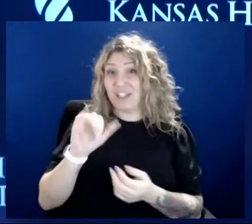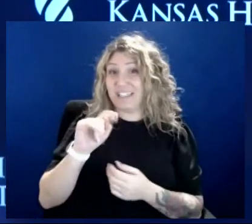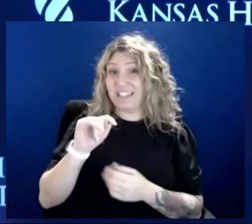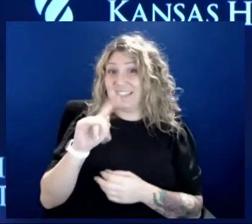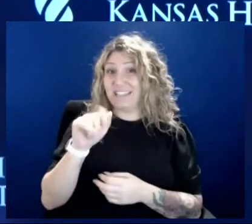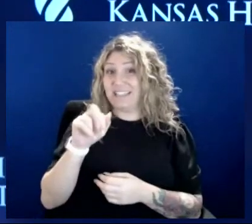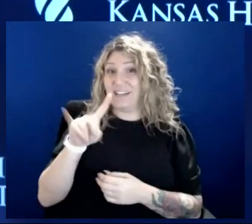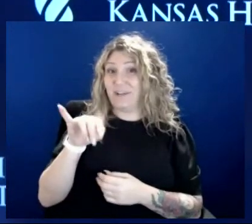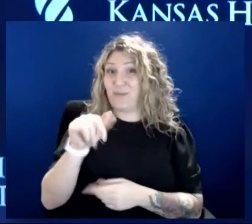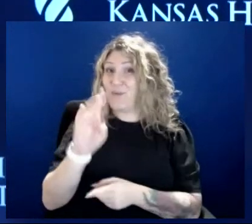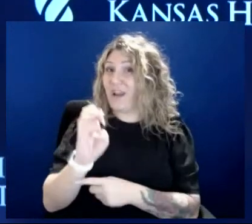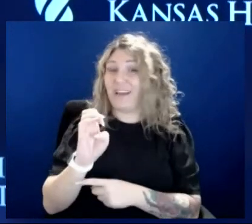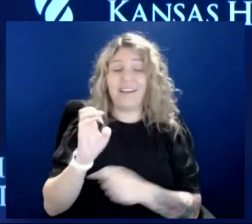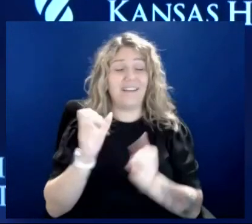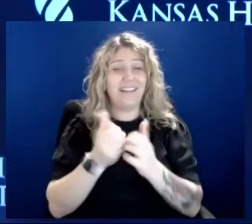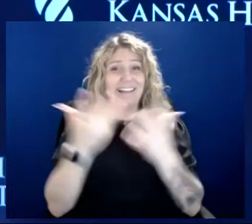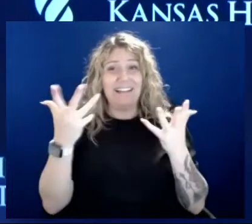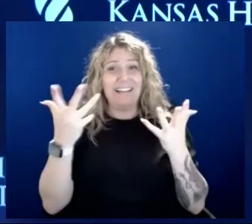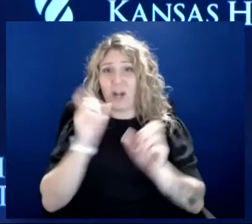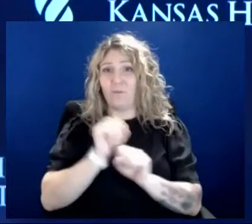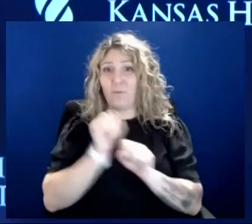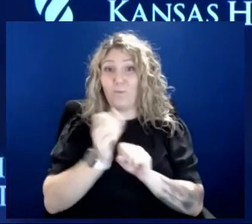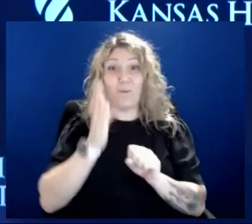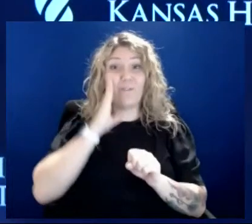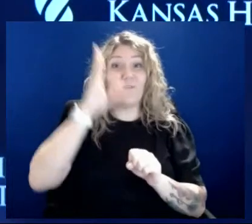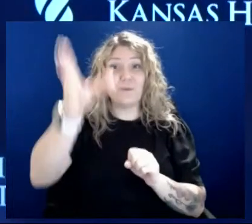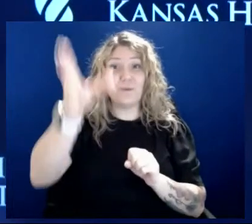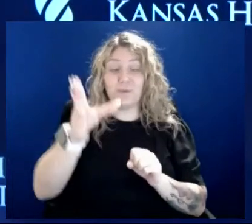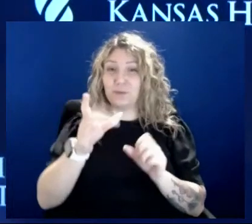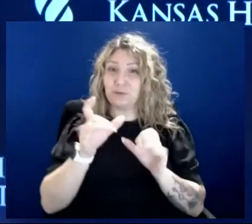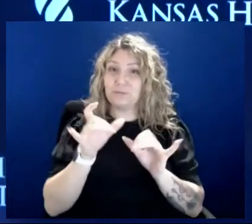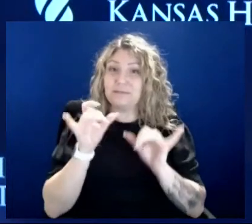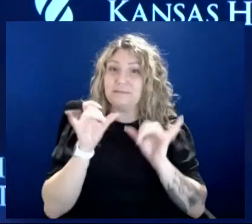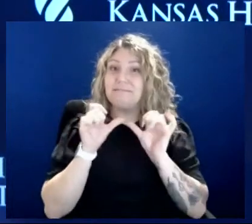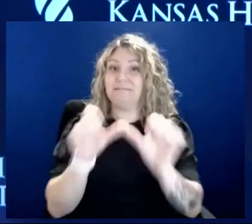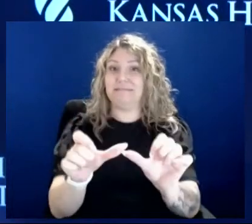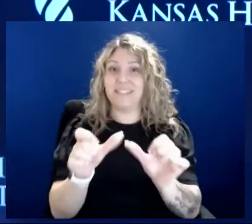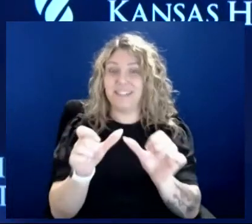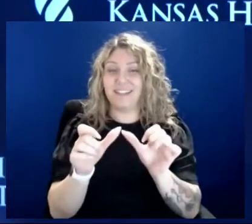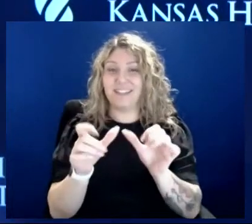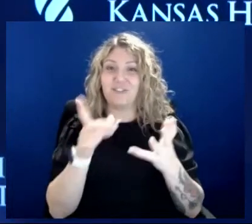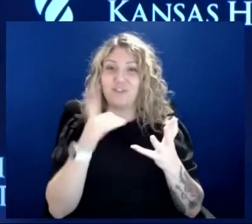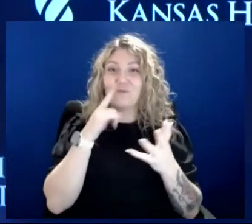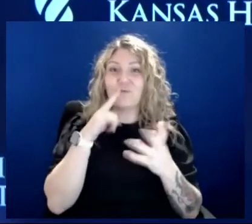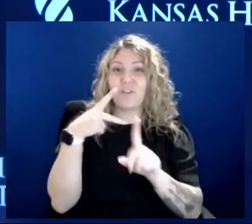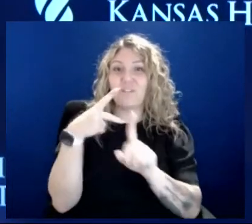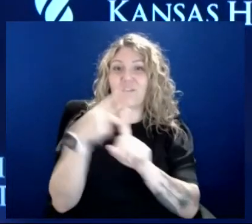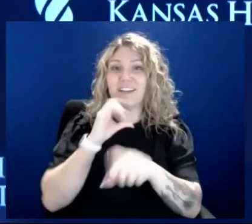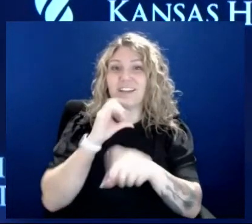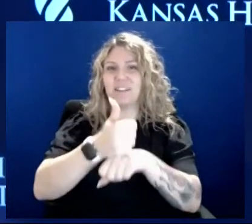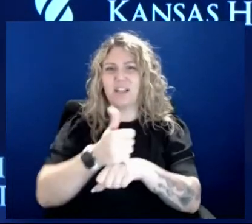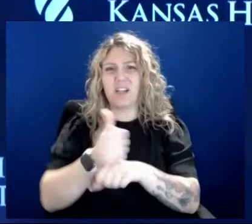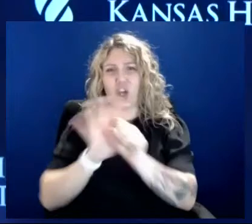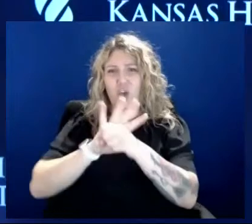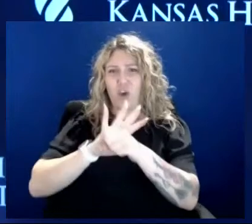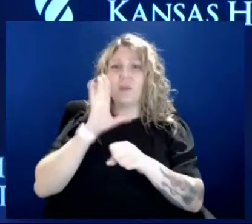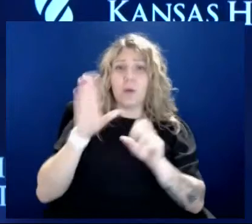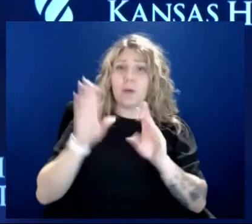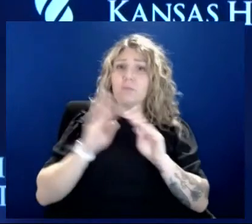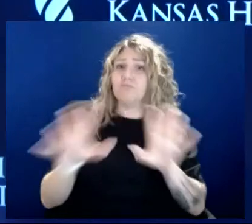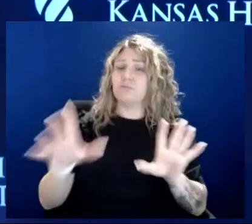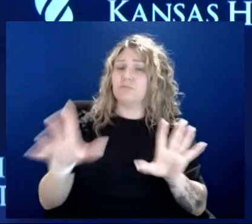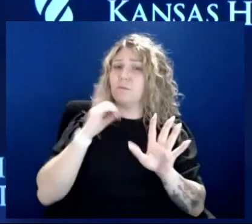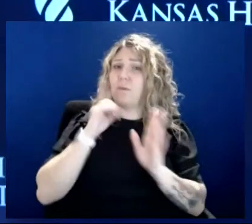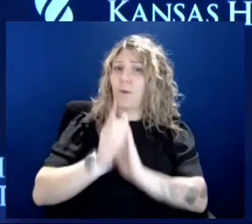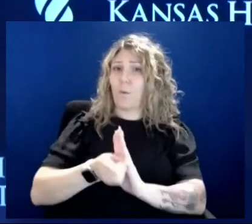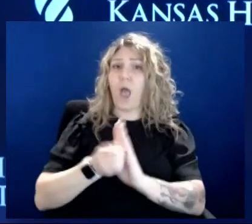ahead of us to keep working on to try to get those vaccines in place. Because COVID's going to be around with us for a while. We need to